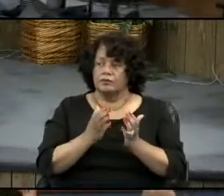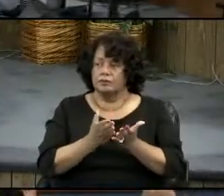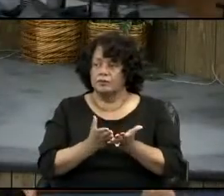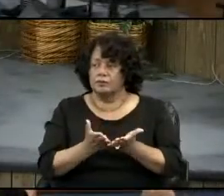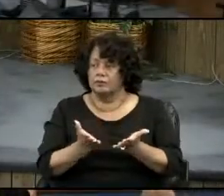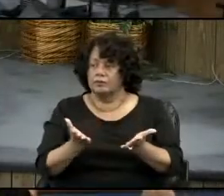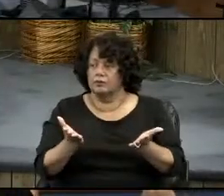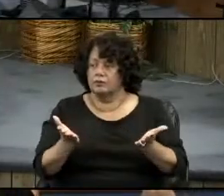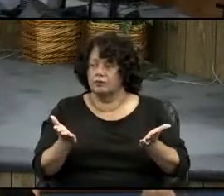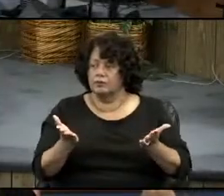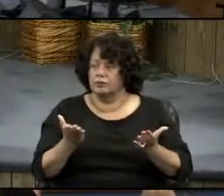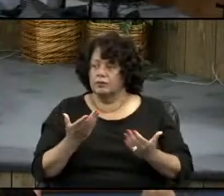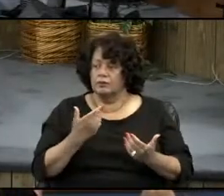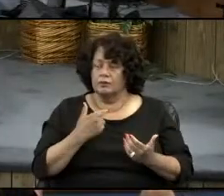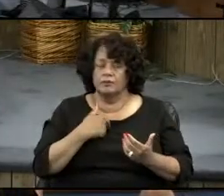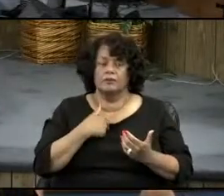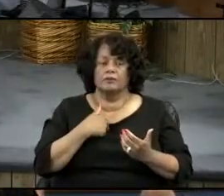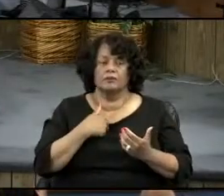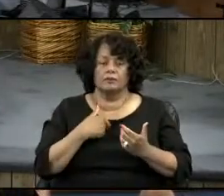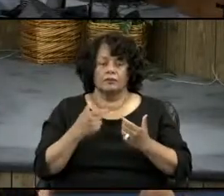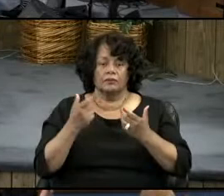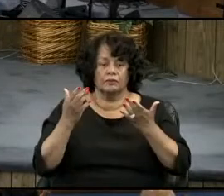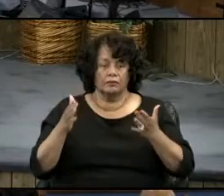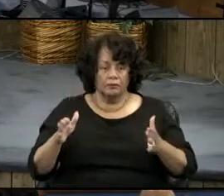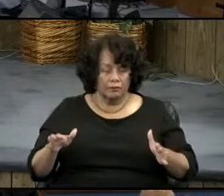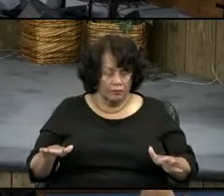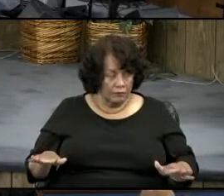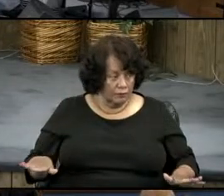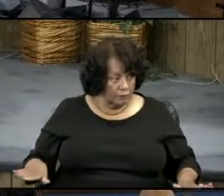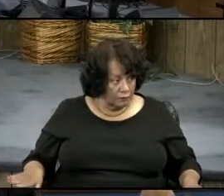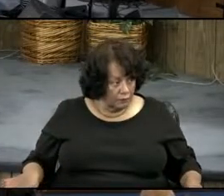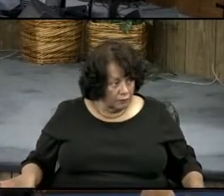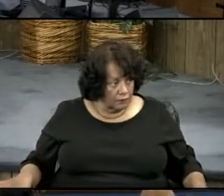worship. Here I am to bow down. Here I am to bow down.